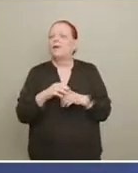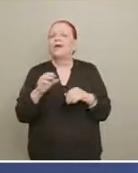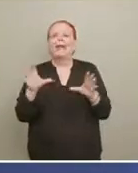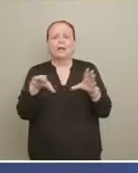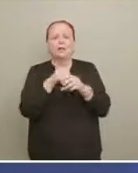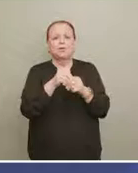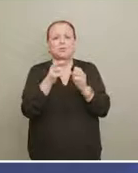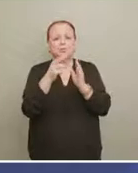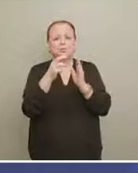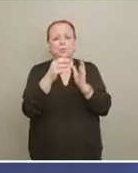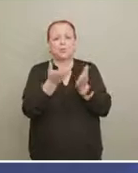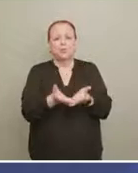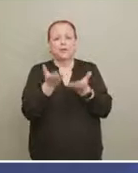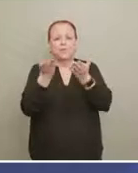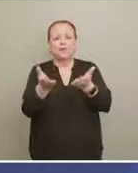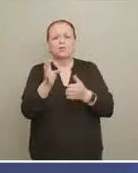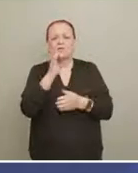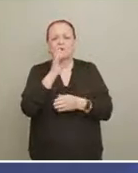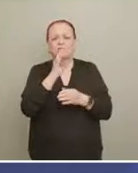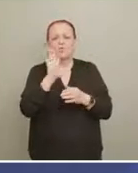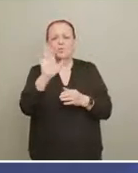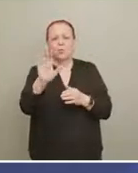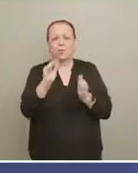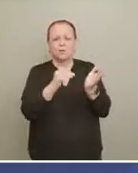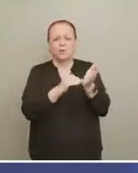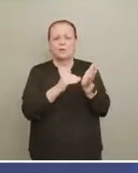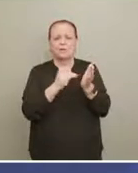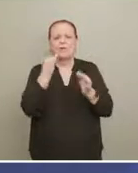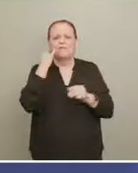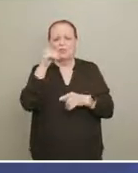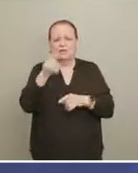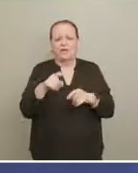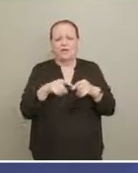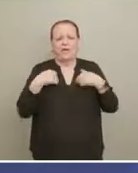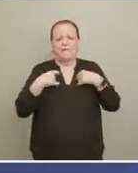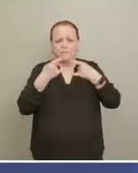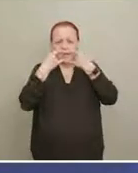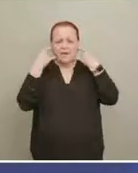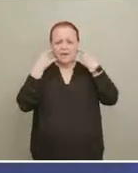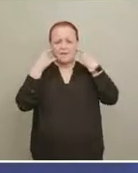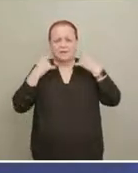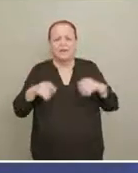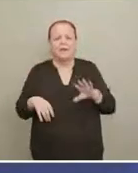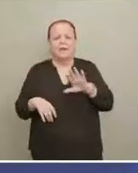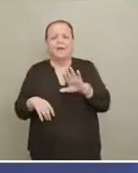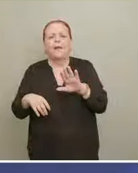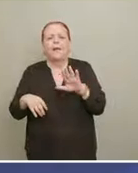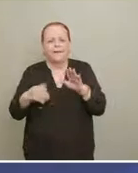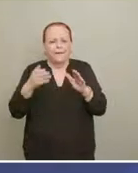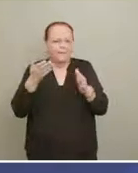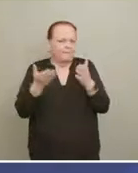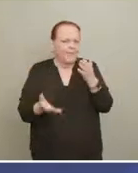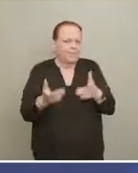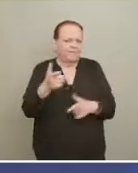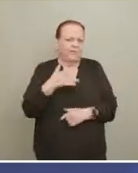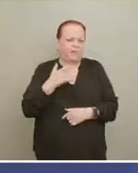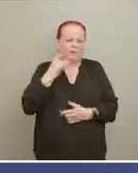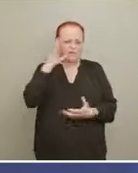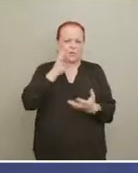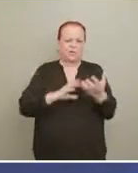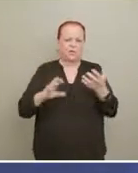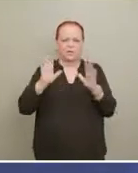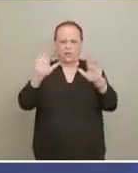talk to your healthcare provider about whether or not you need to wear a mask. Now, this might be confusing to the public since the